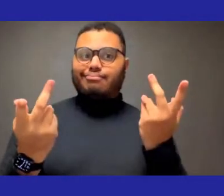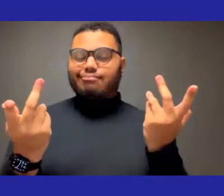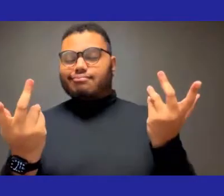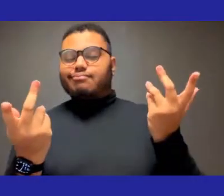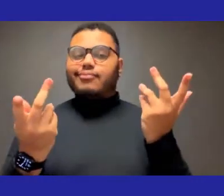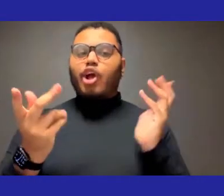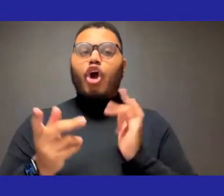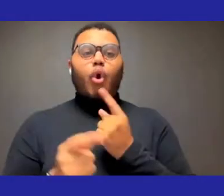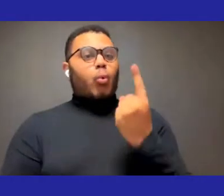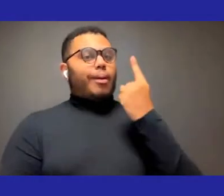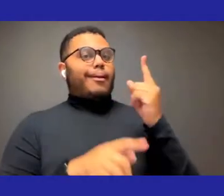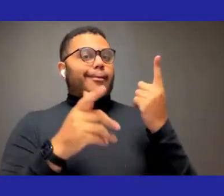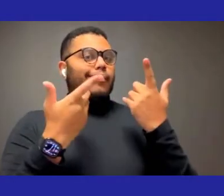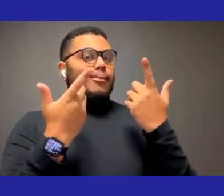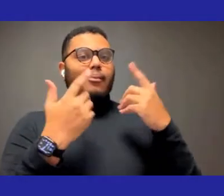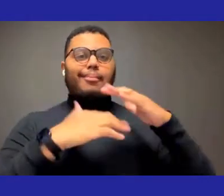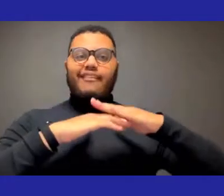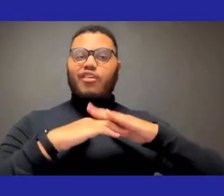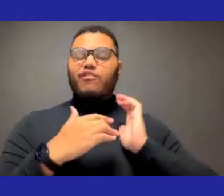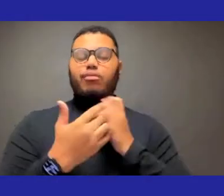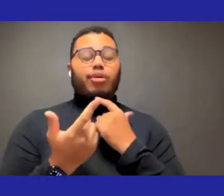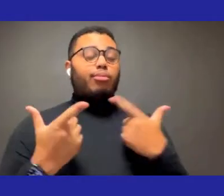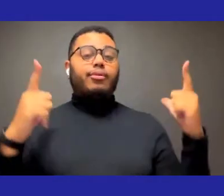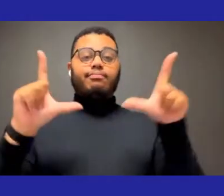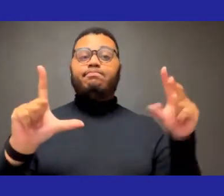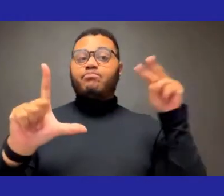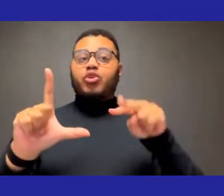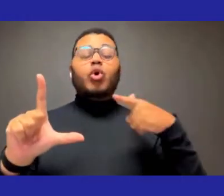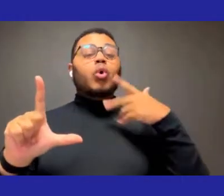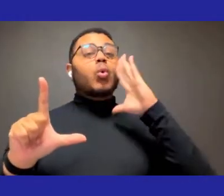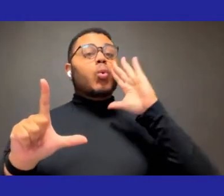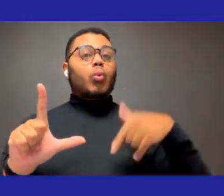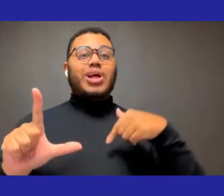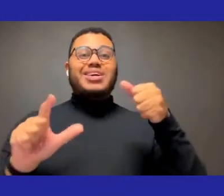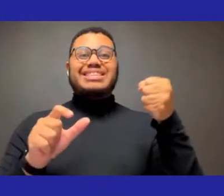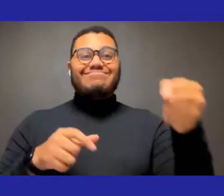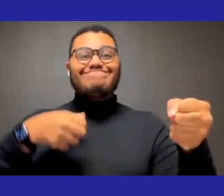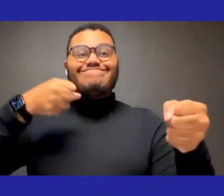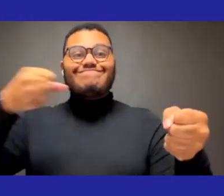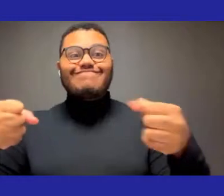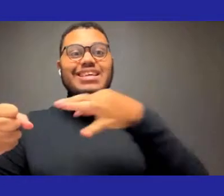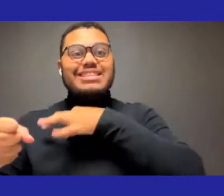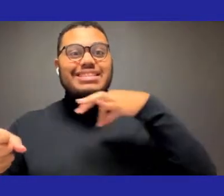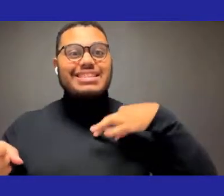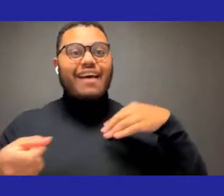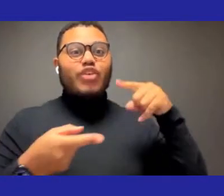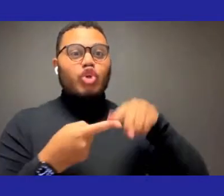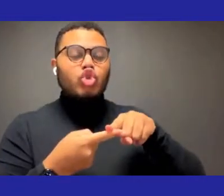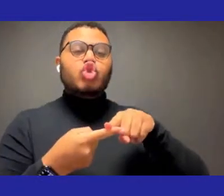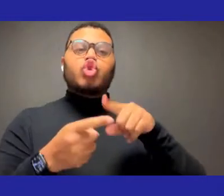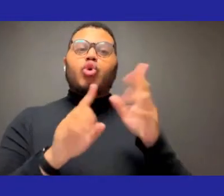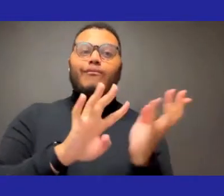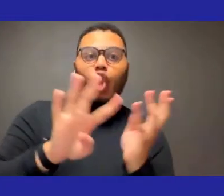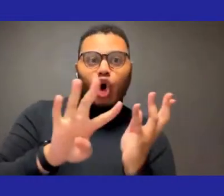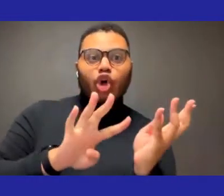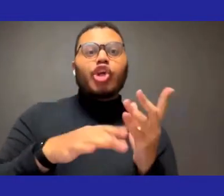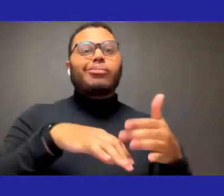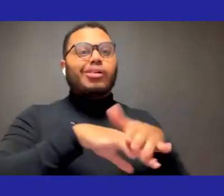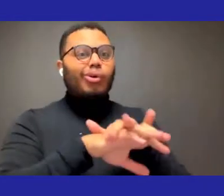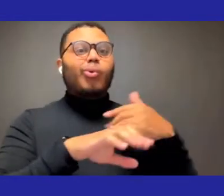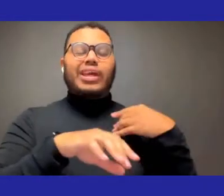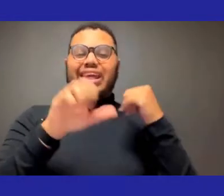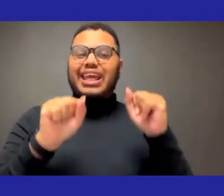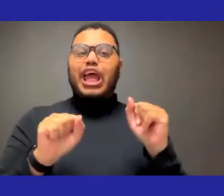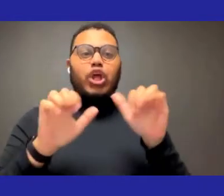platform, our paradigm is that we're going to staff to volume across the system and not to coverage, since we can do this remotely, mostly